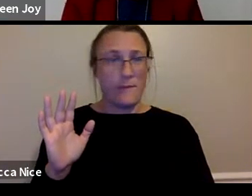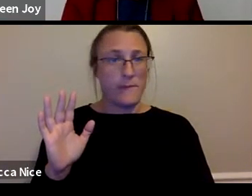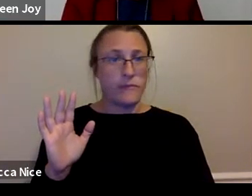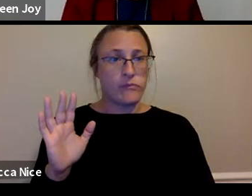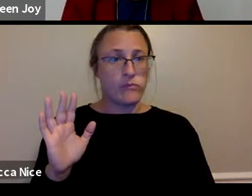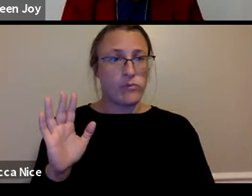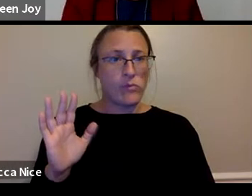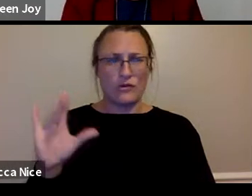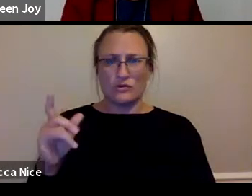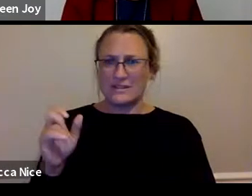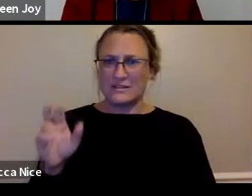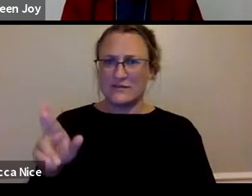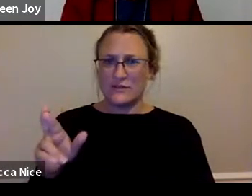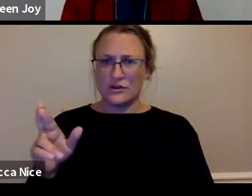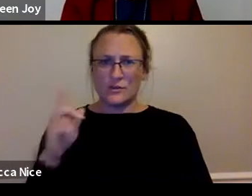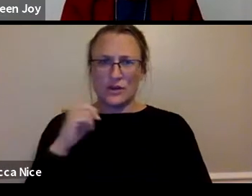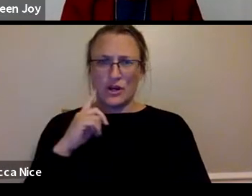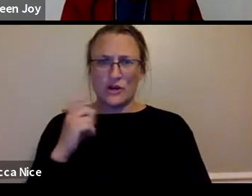Christopher, did we hear from you already?